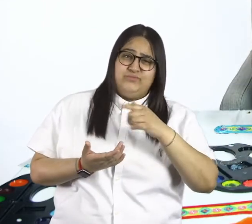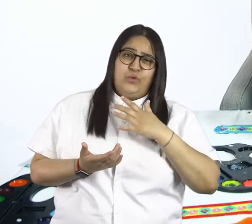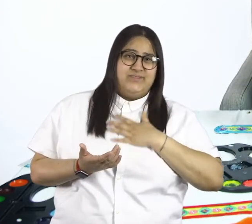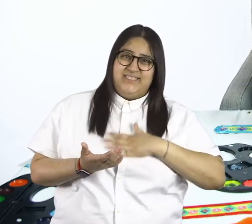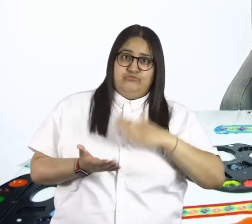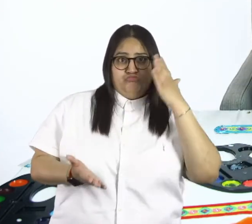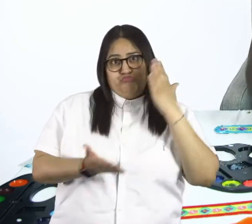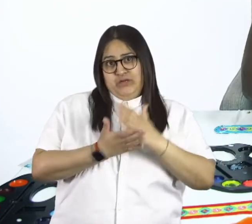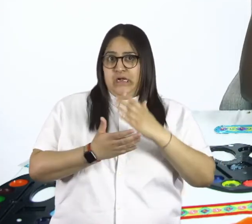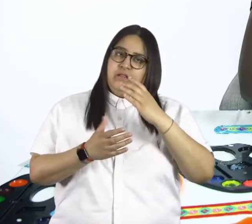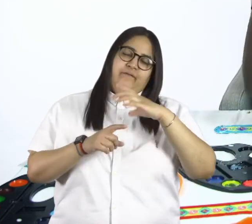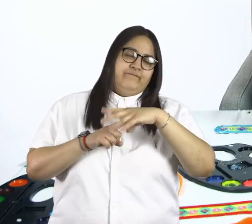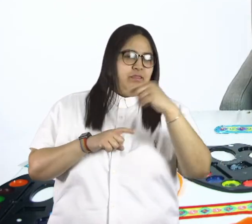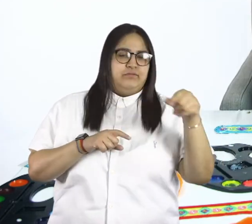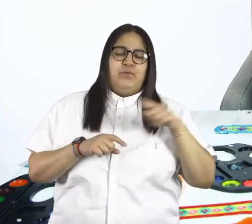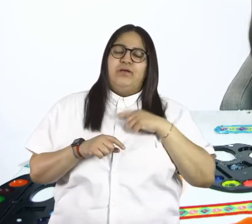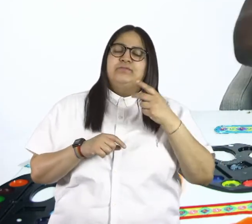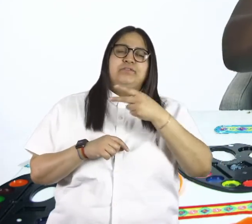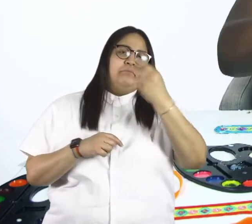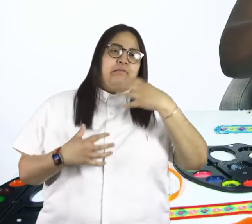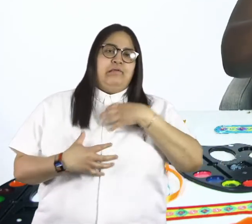It doesn't have to be this type of feathers.